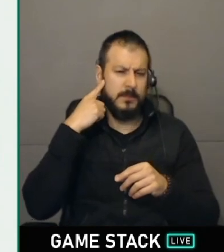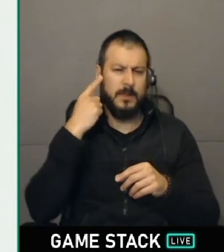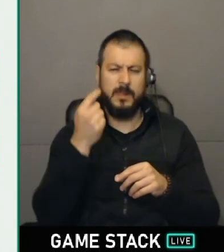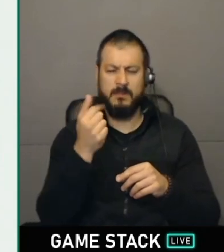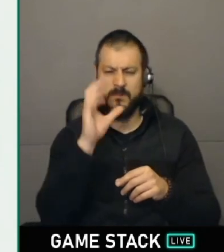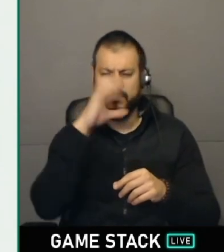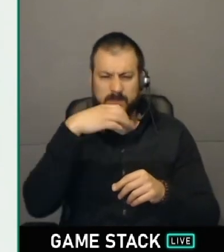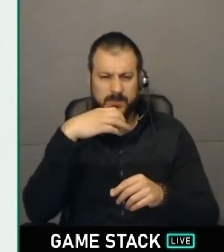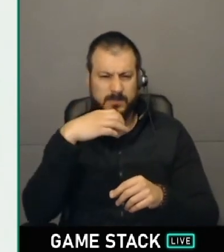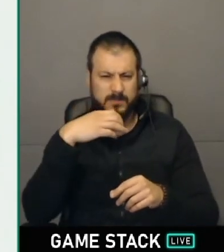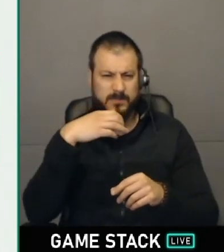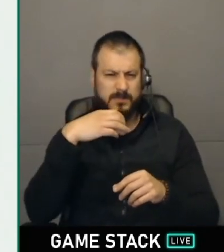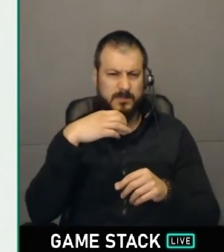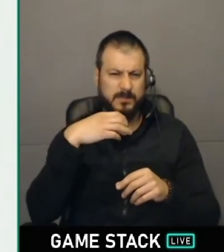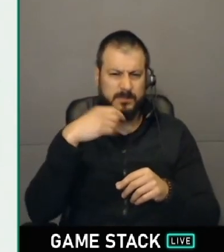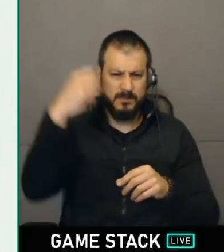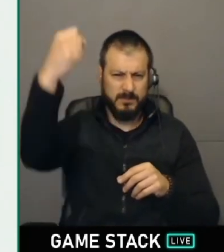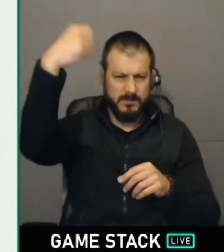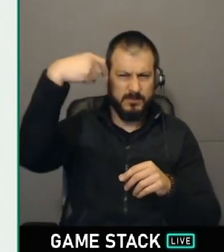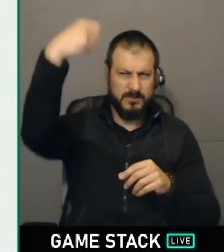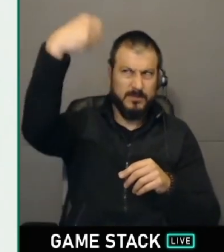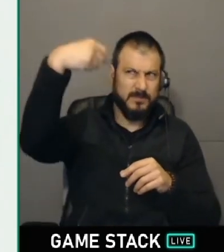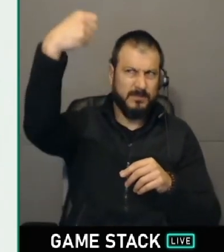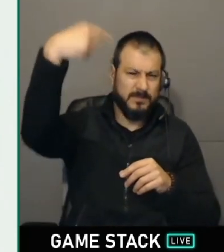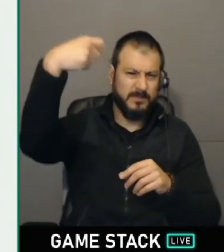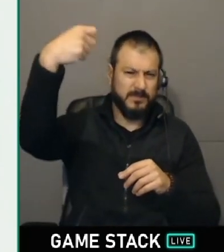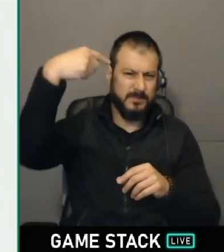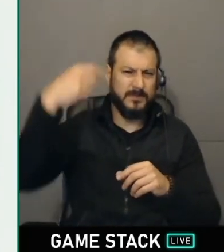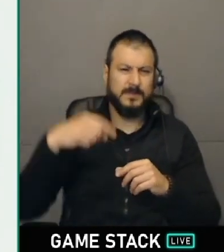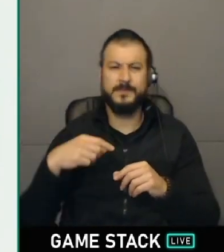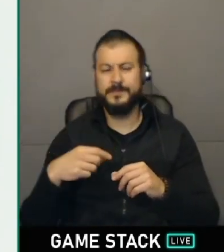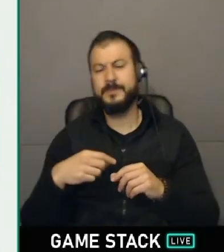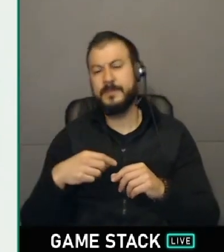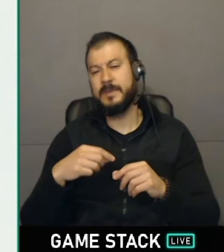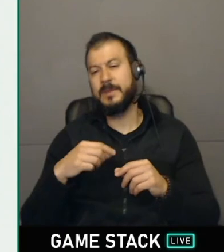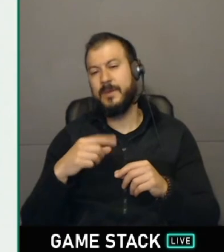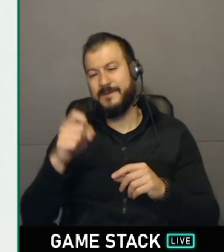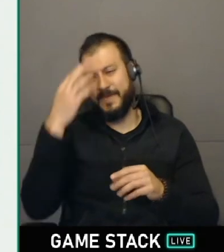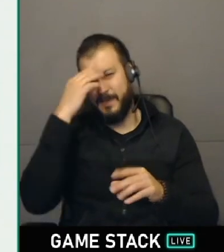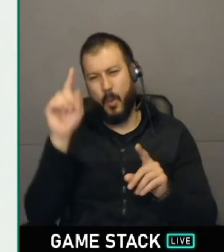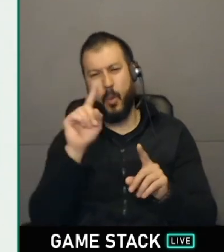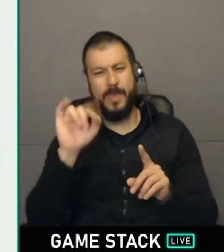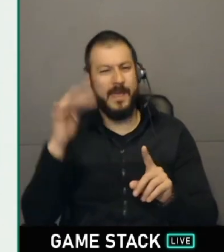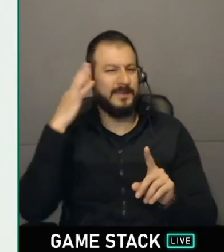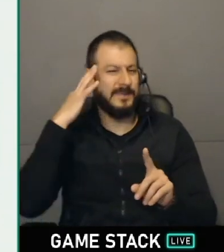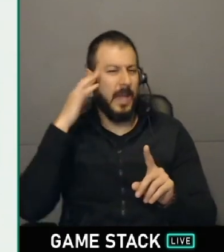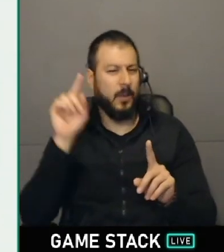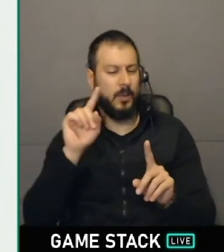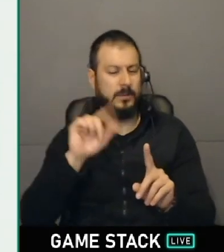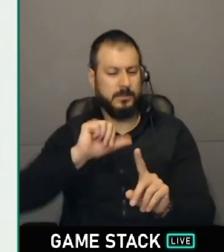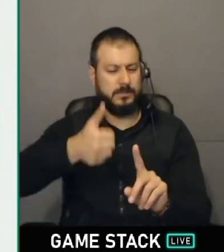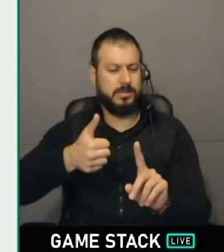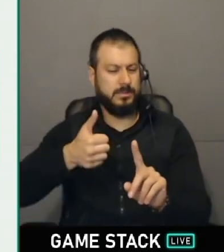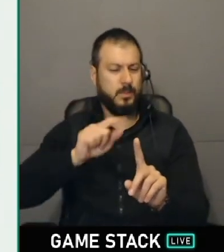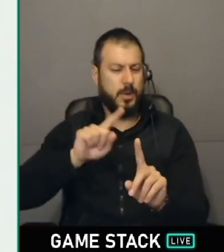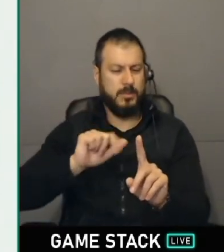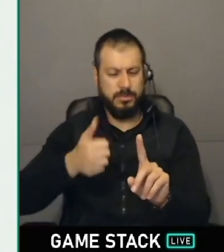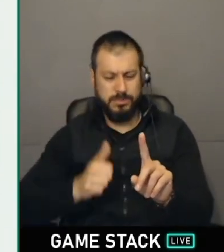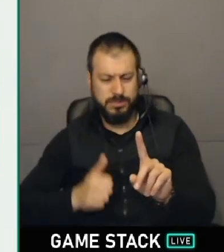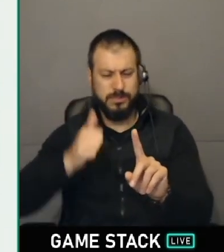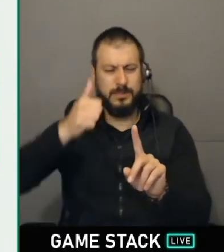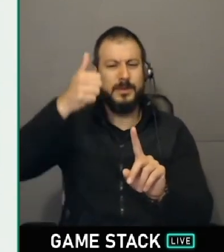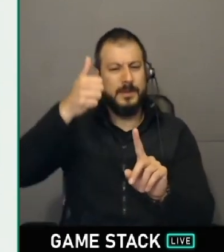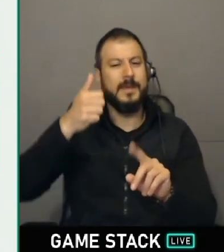out of the height channels. Just again, another thing to think about and reason why you would want to start with